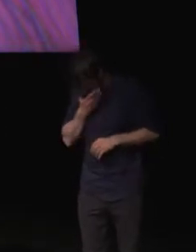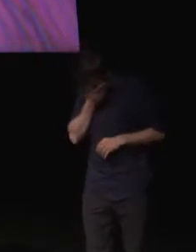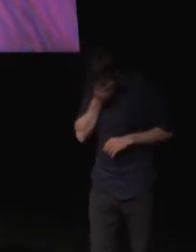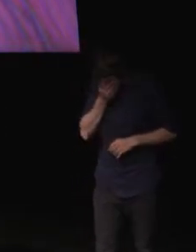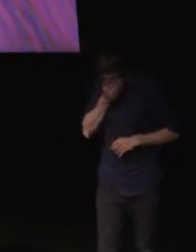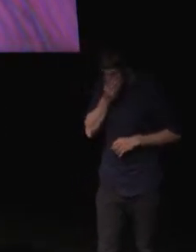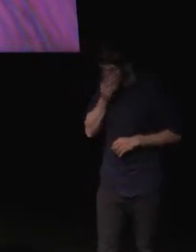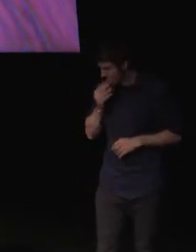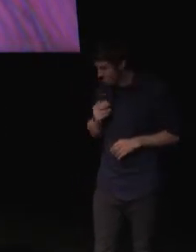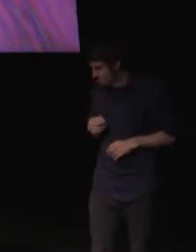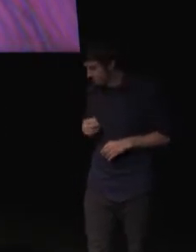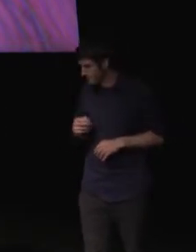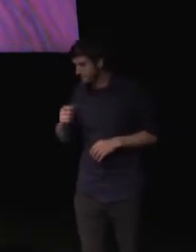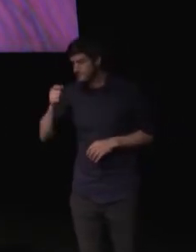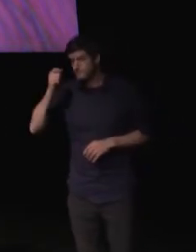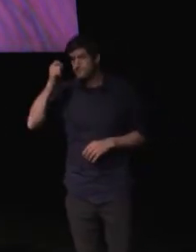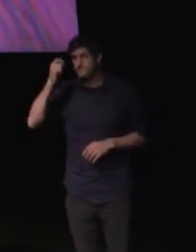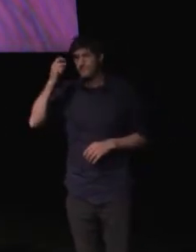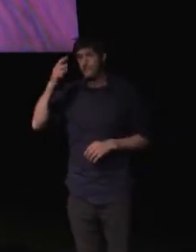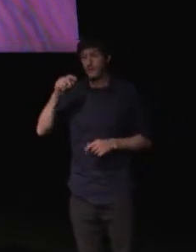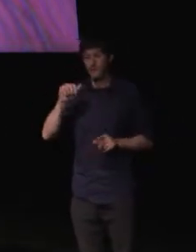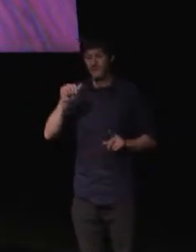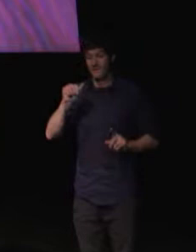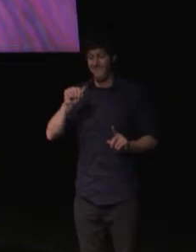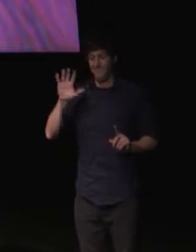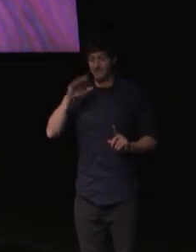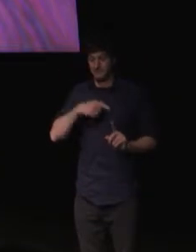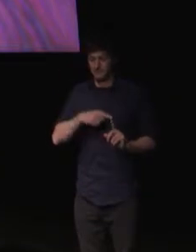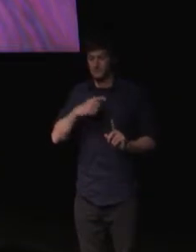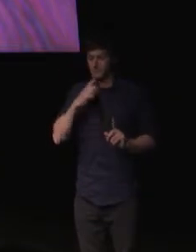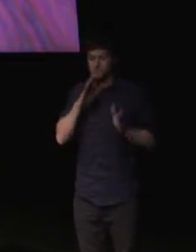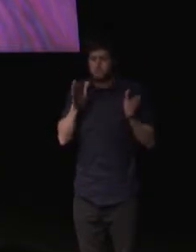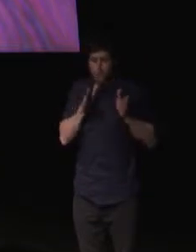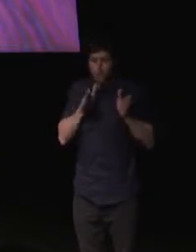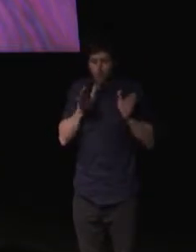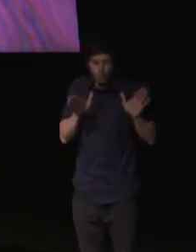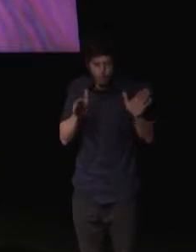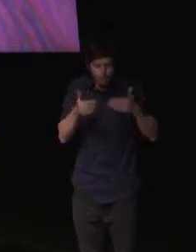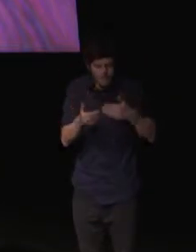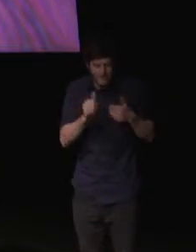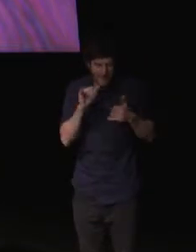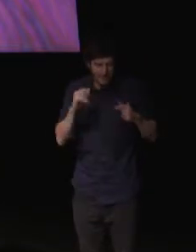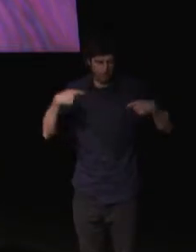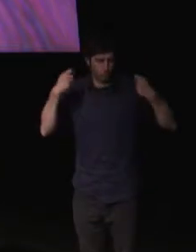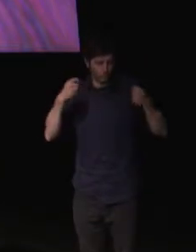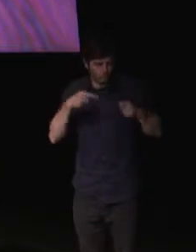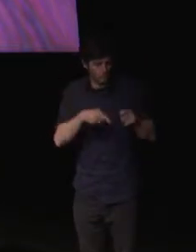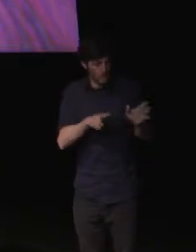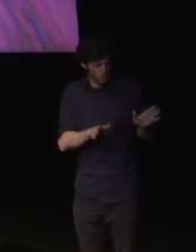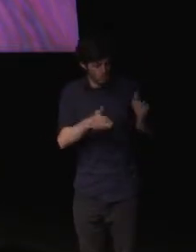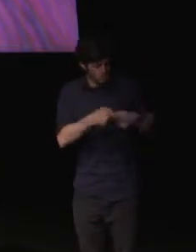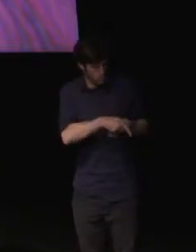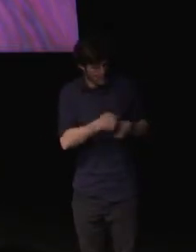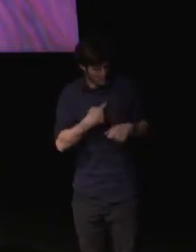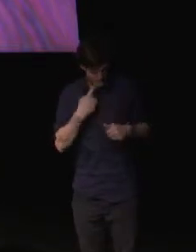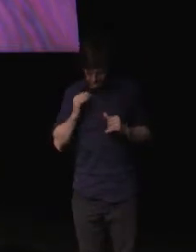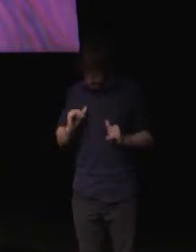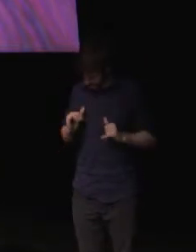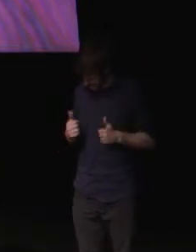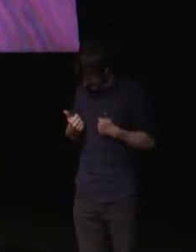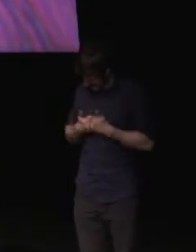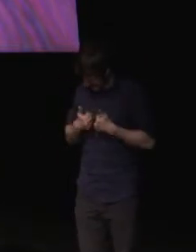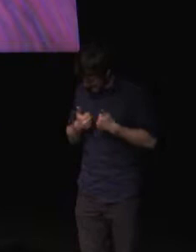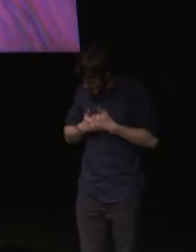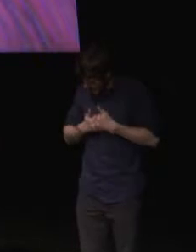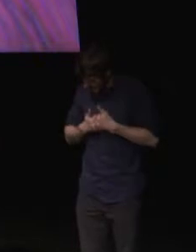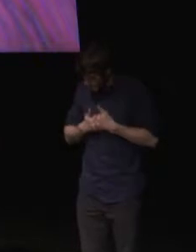robust gym that I could just run out and do things with. So I had, this treatment area that I started to do, and I said, hey, games can give me